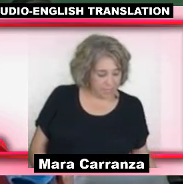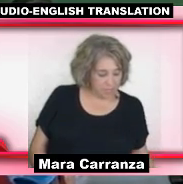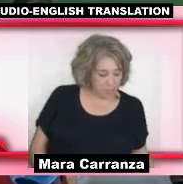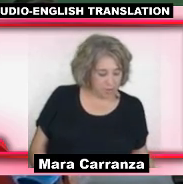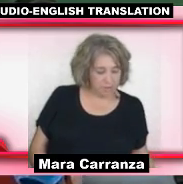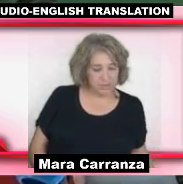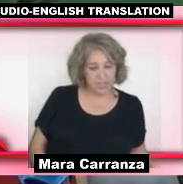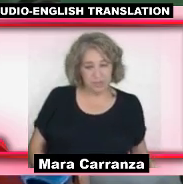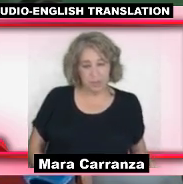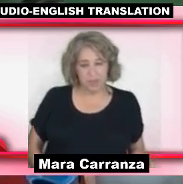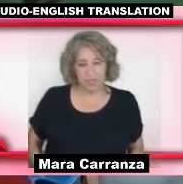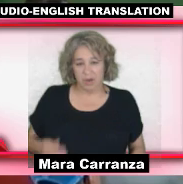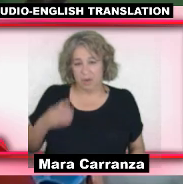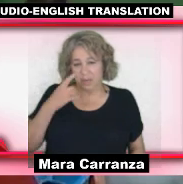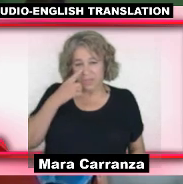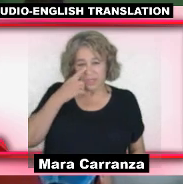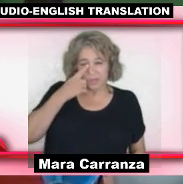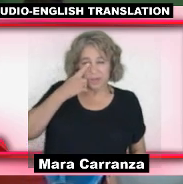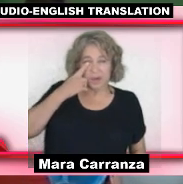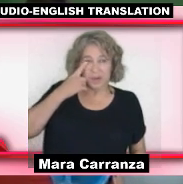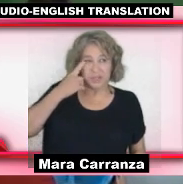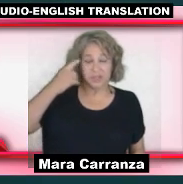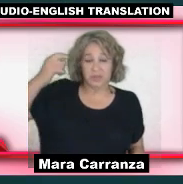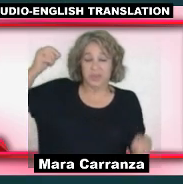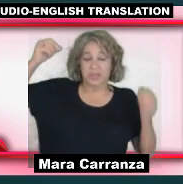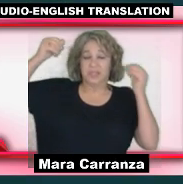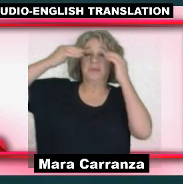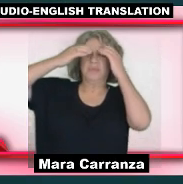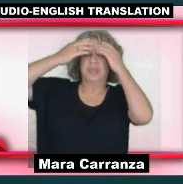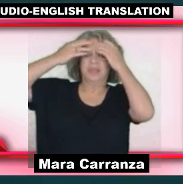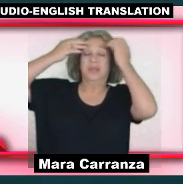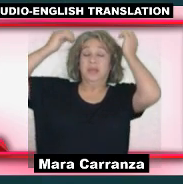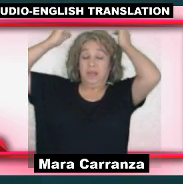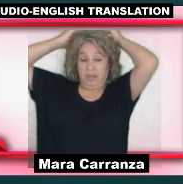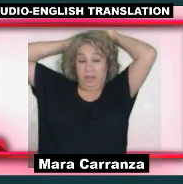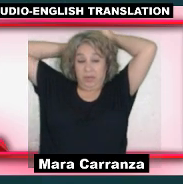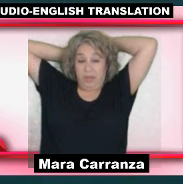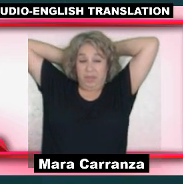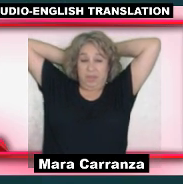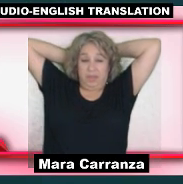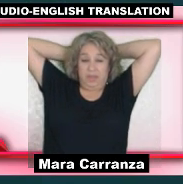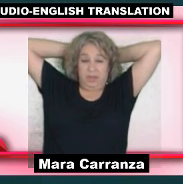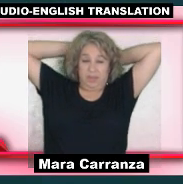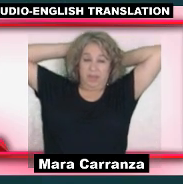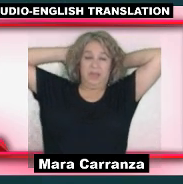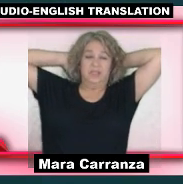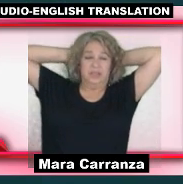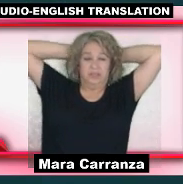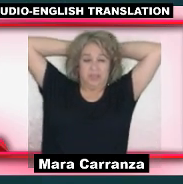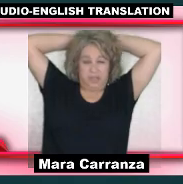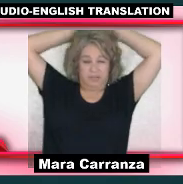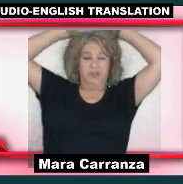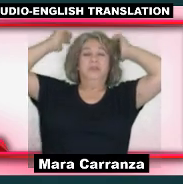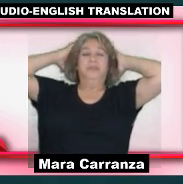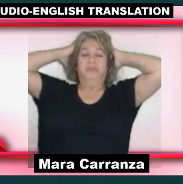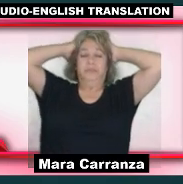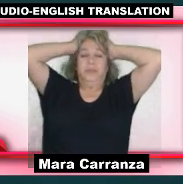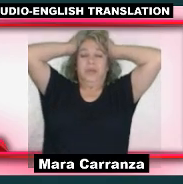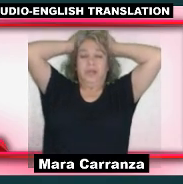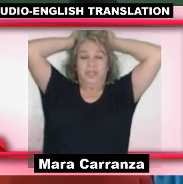He says, you may have changed, but the lower ones are still doing the same thing. The only the thing is there's a